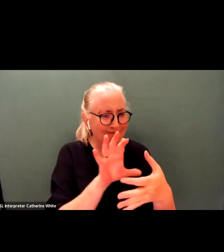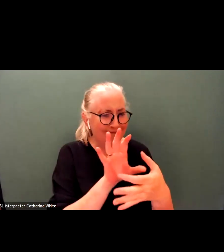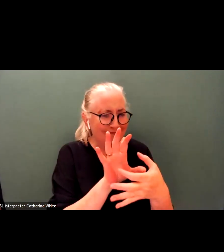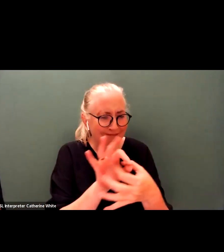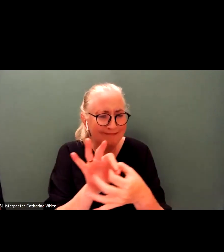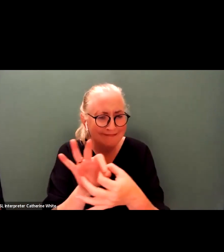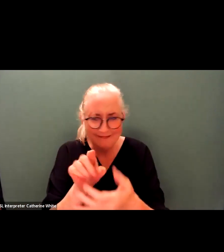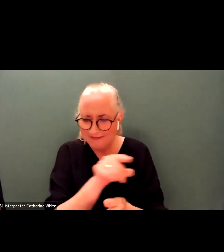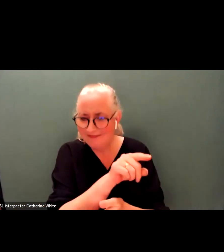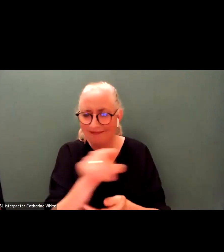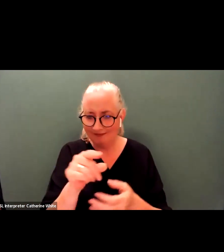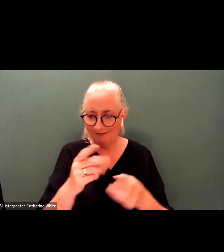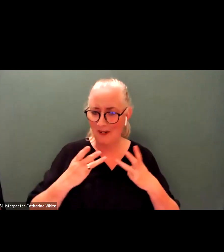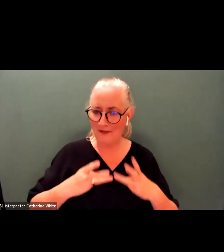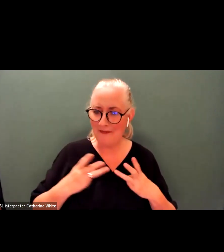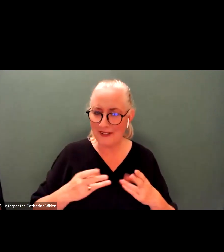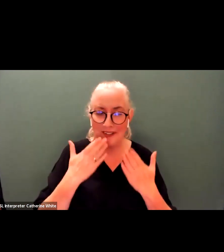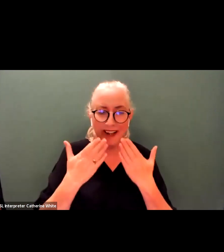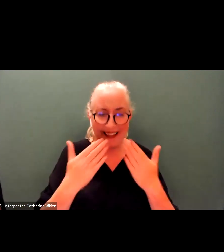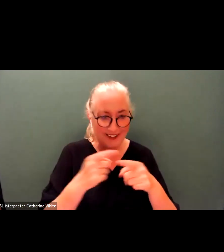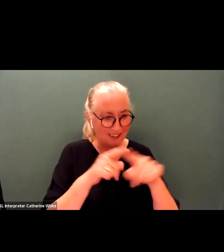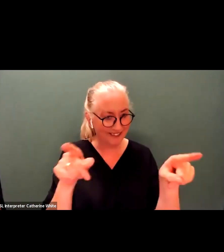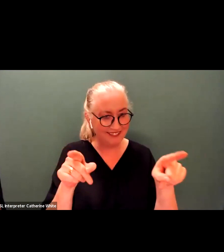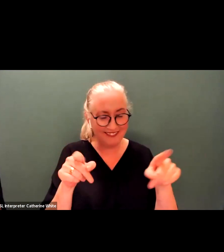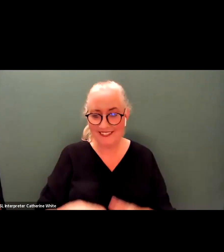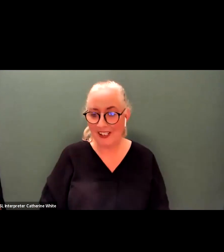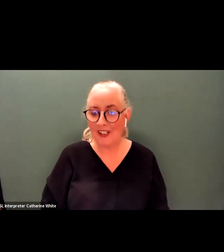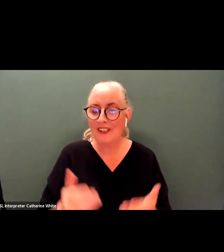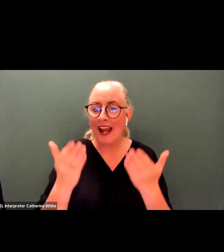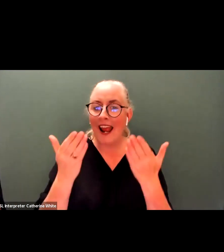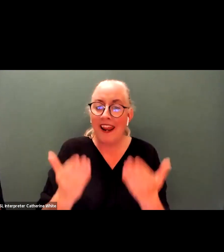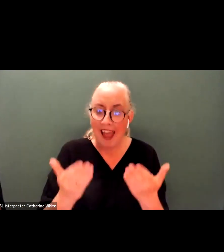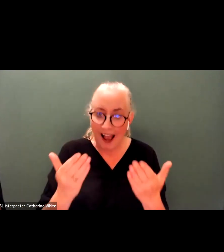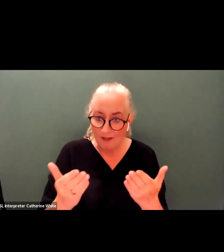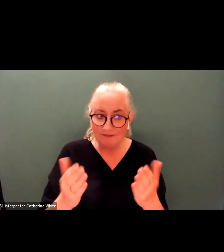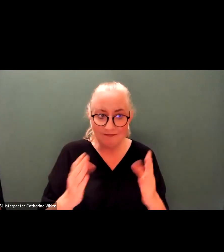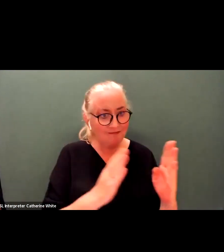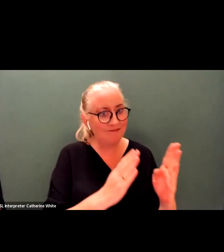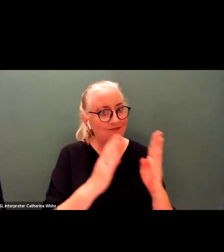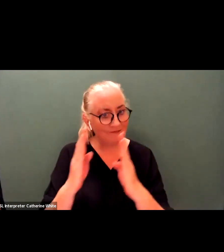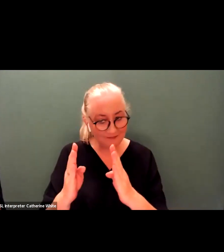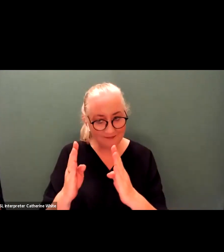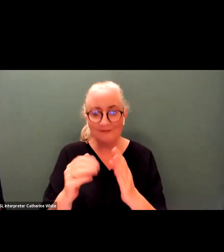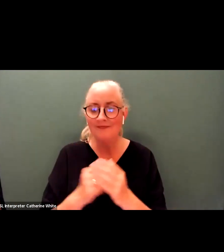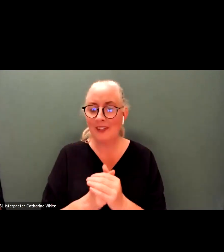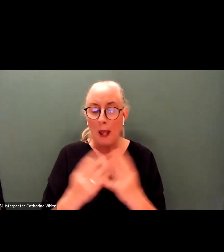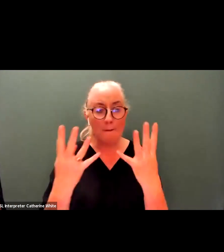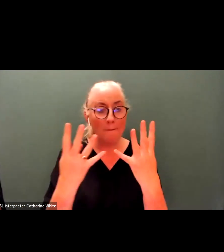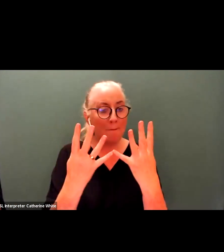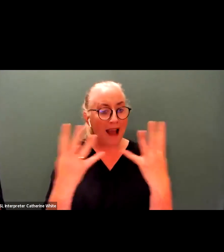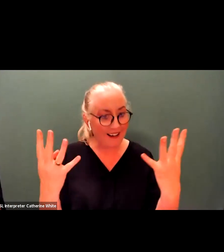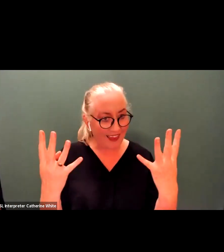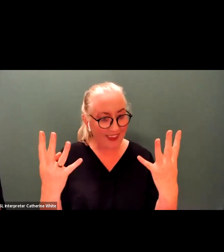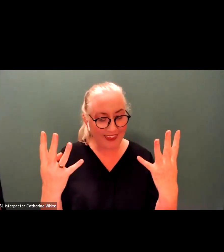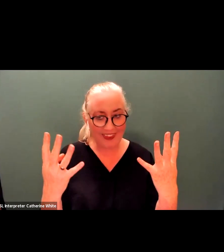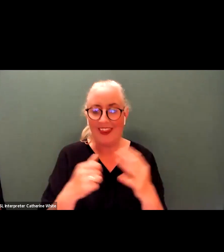they say. So thank you. So now, Helena, I think we're over to meeting with our board, our panel, and we're going to